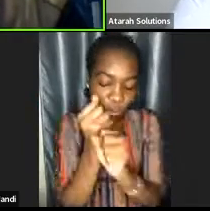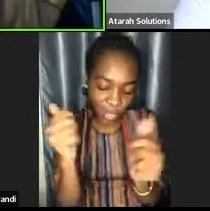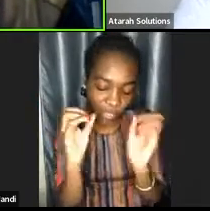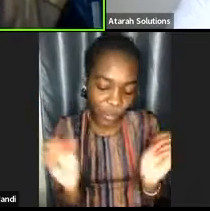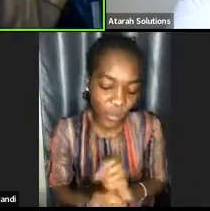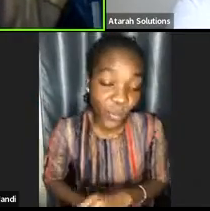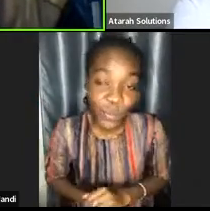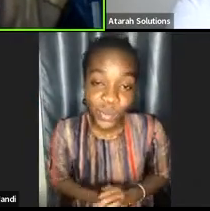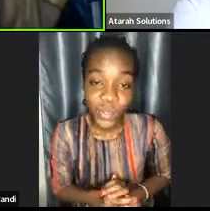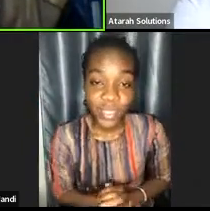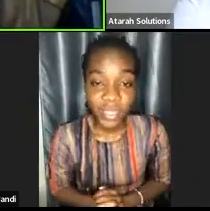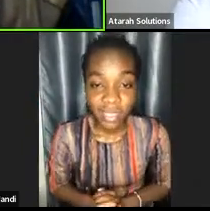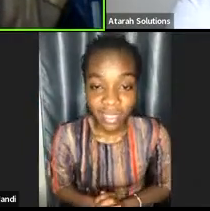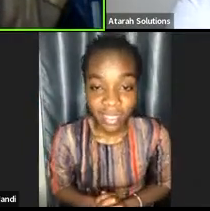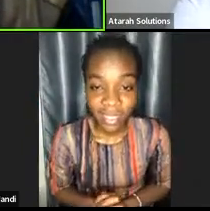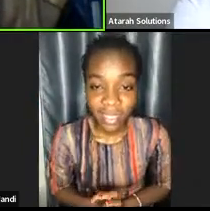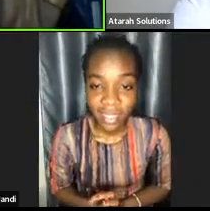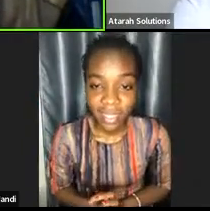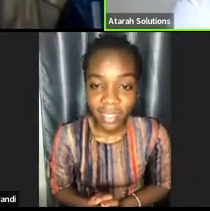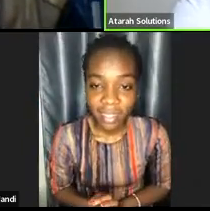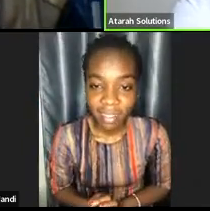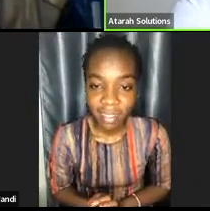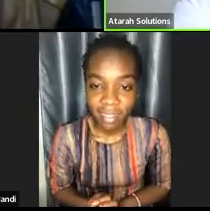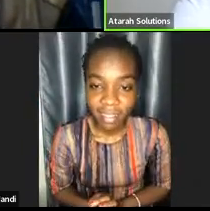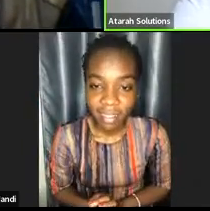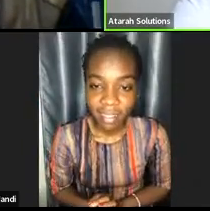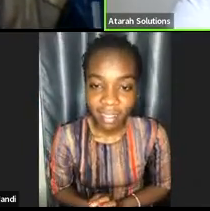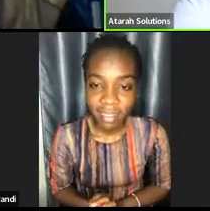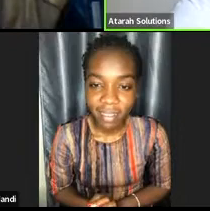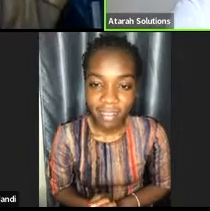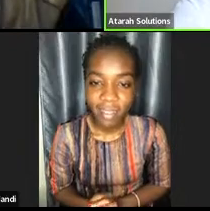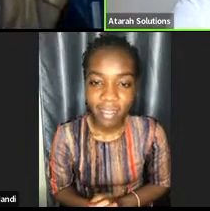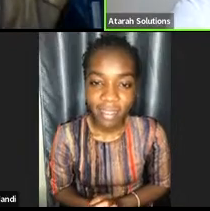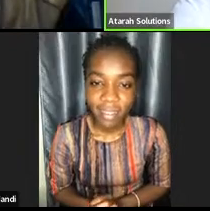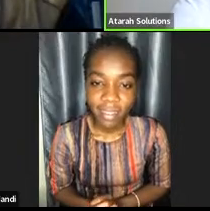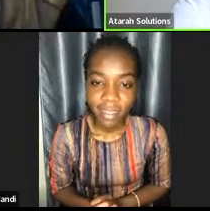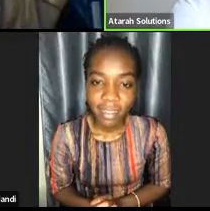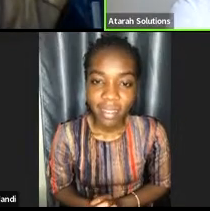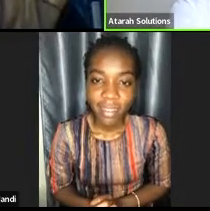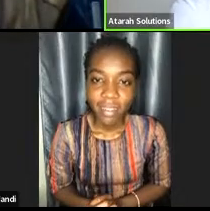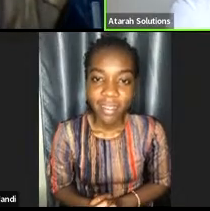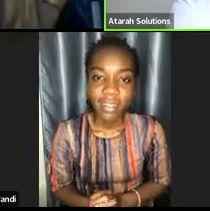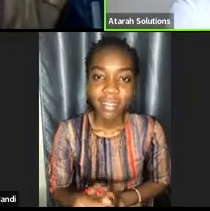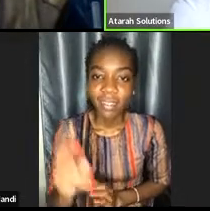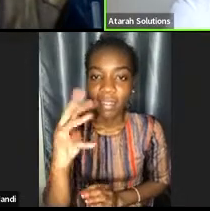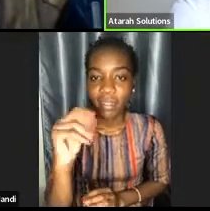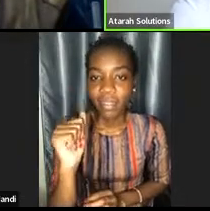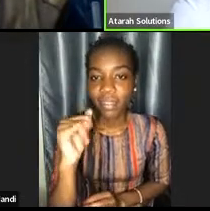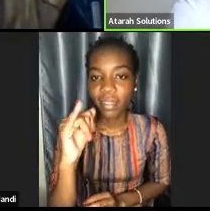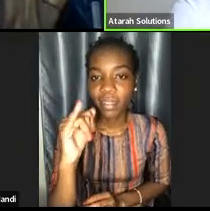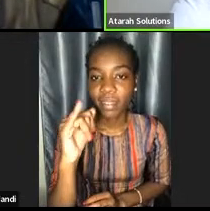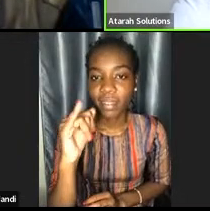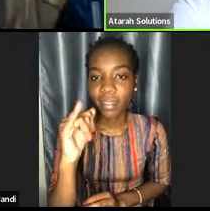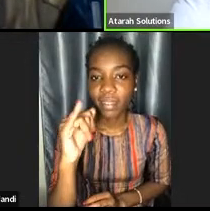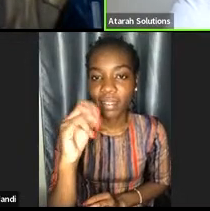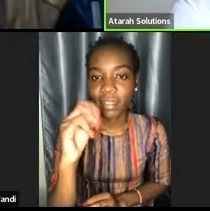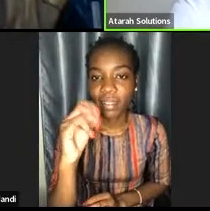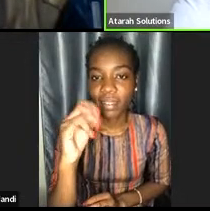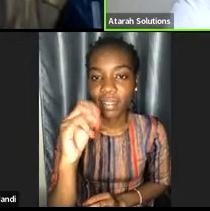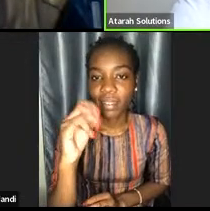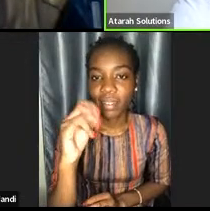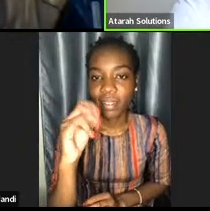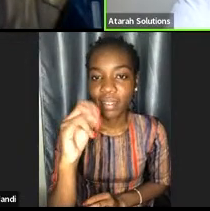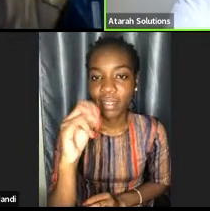Yeah. Minor, he's called minor, please note some of these things, whatever. Tanzania has very strong and